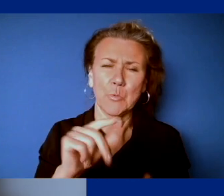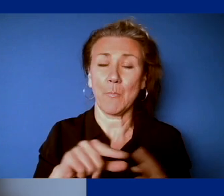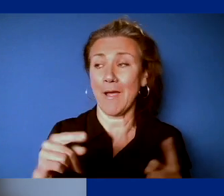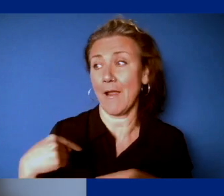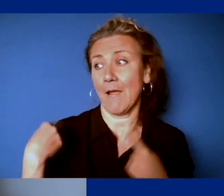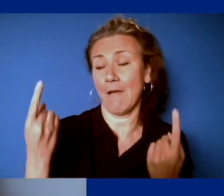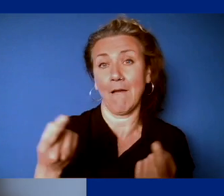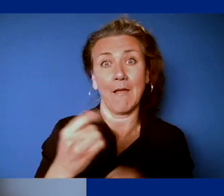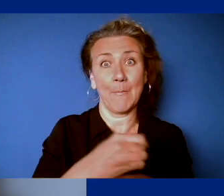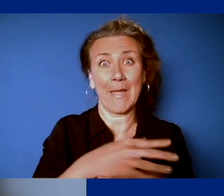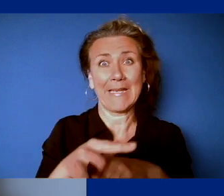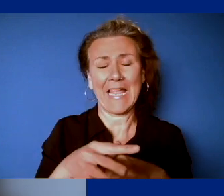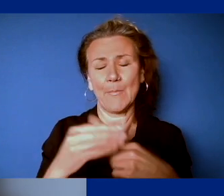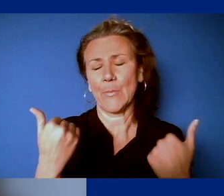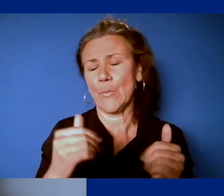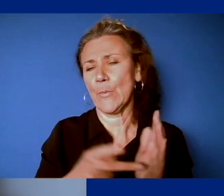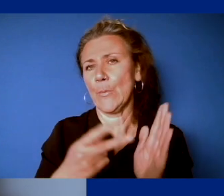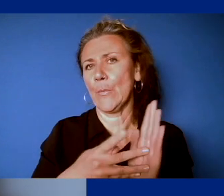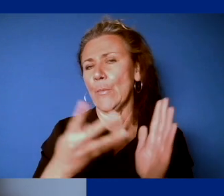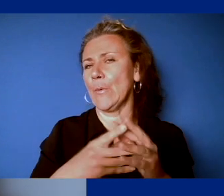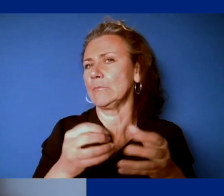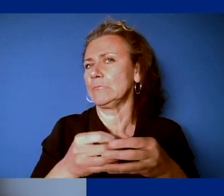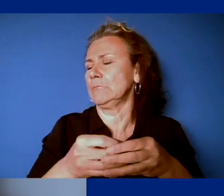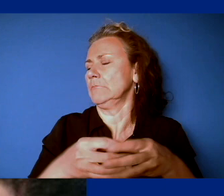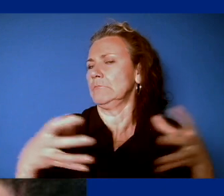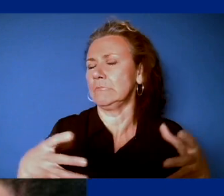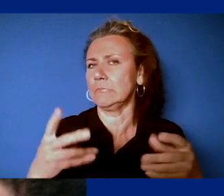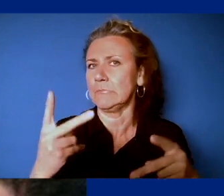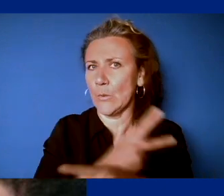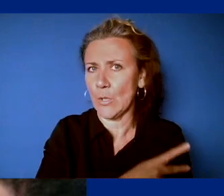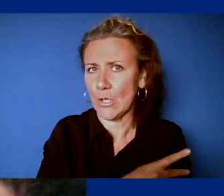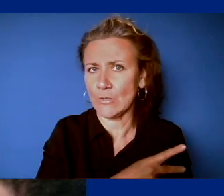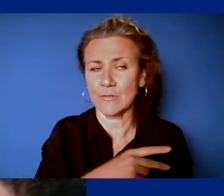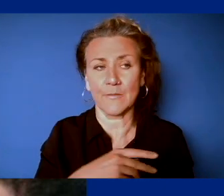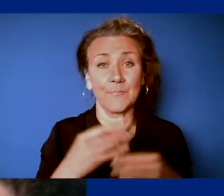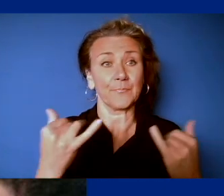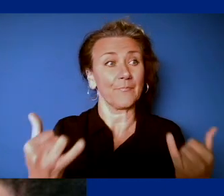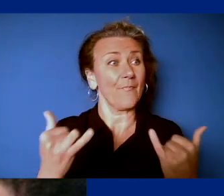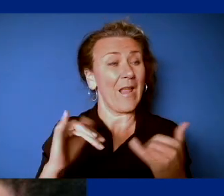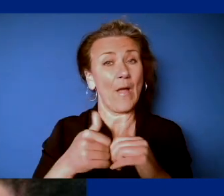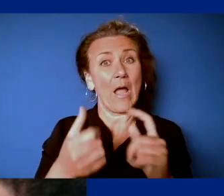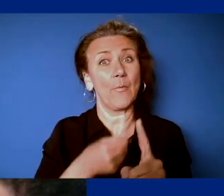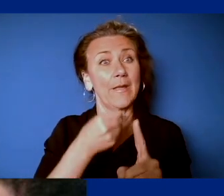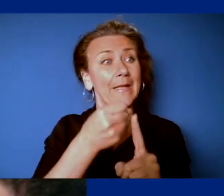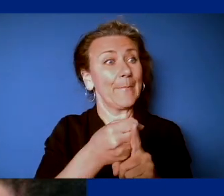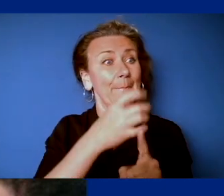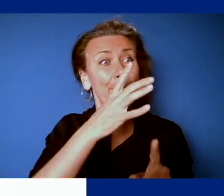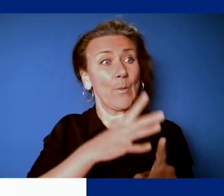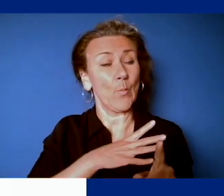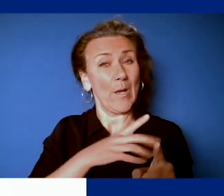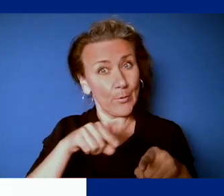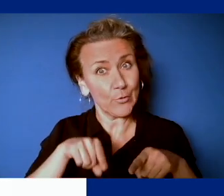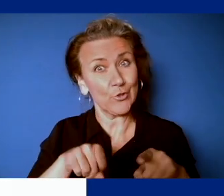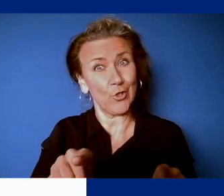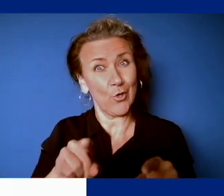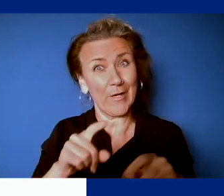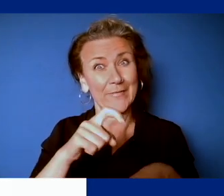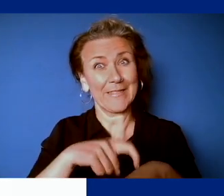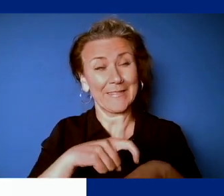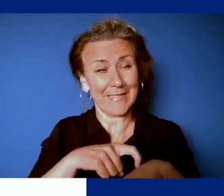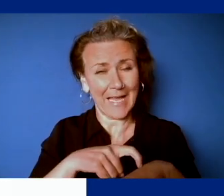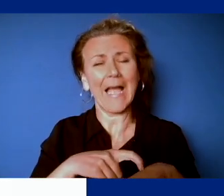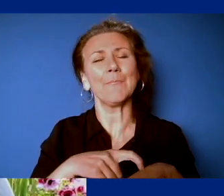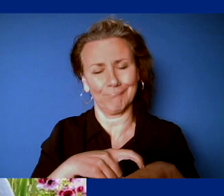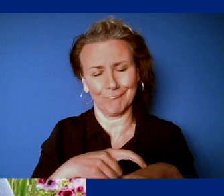been significantly exacerbated. The ways that we have really supported particularly women through this time is by promoting our